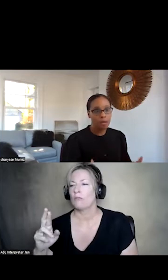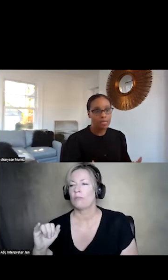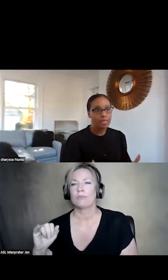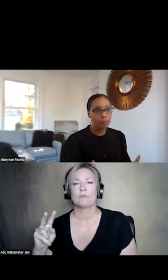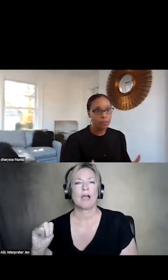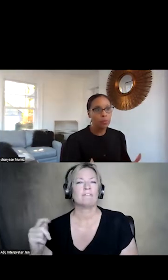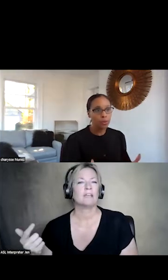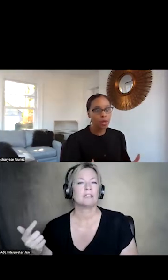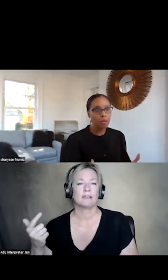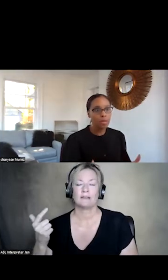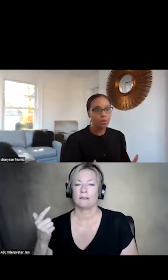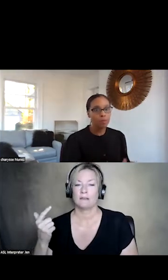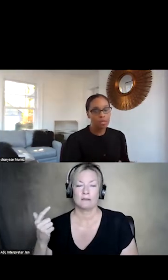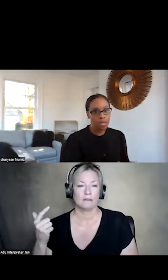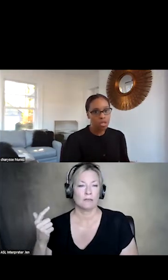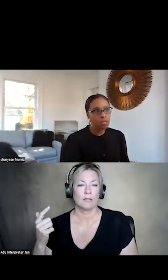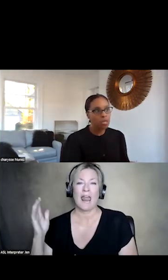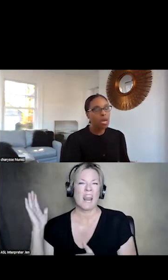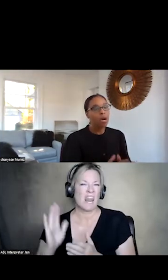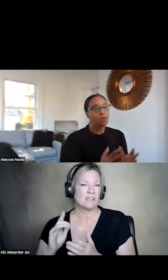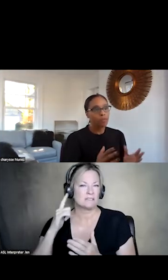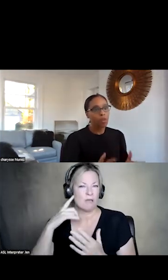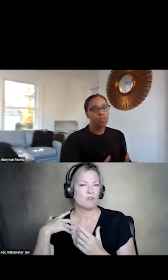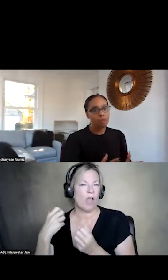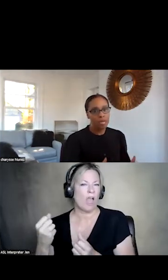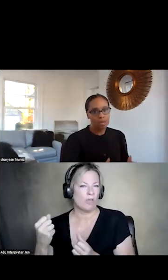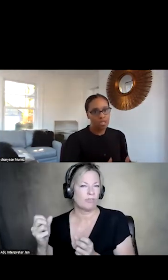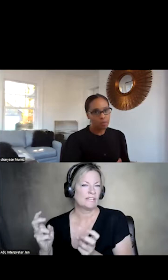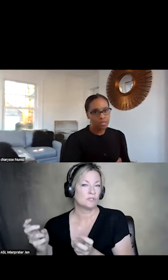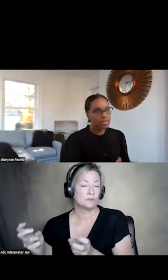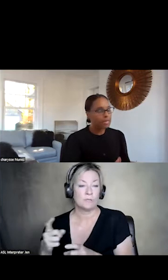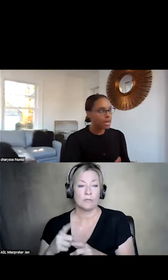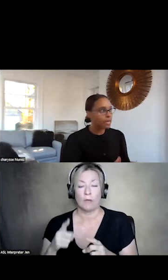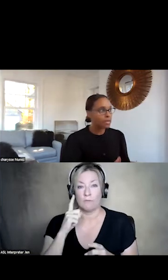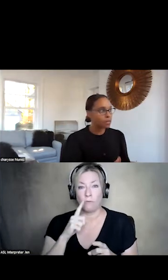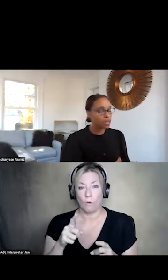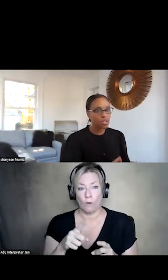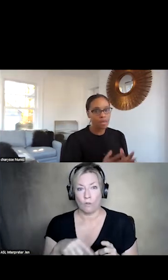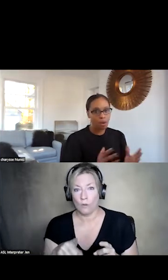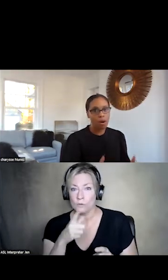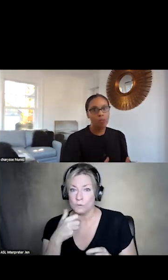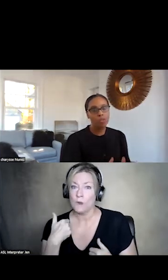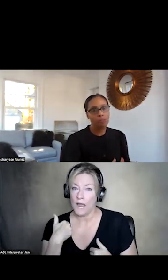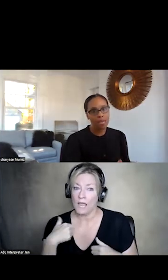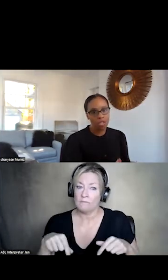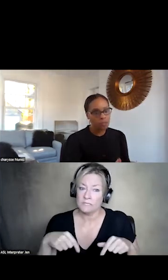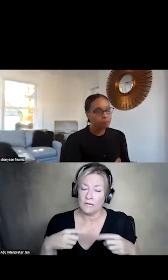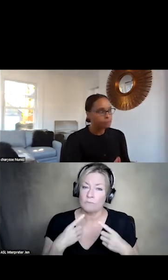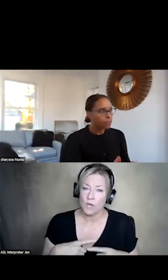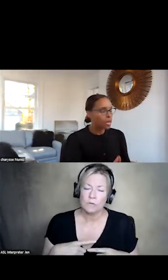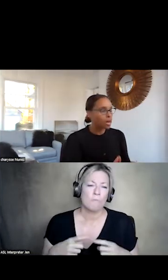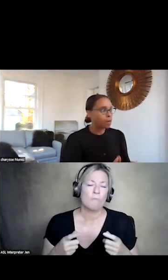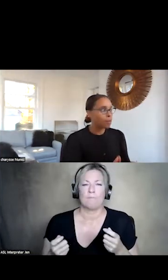have fewer mental health conditions, but for those that may be experiencing anxiety and depression, they are able to manage